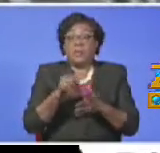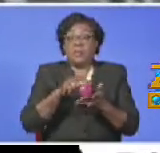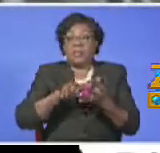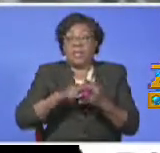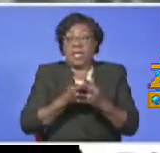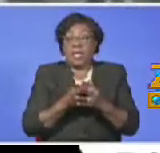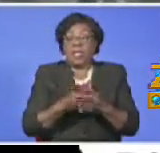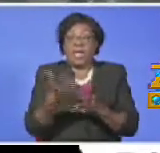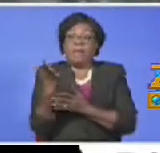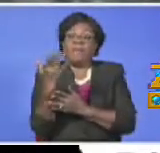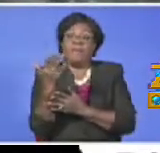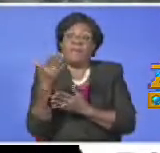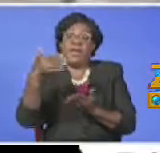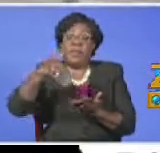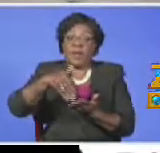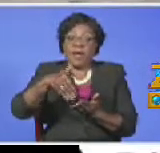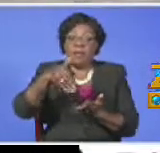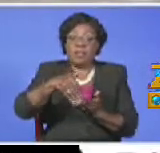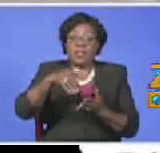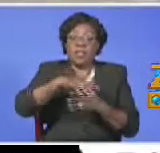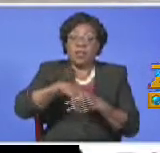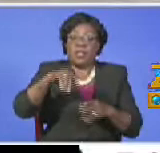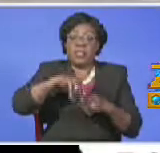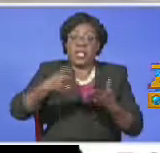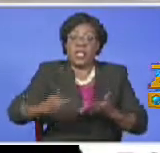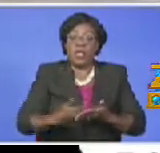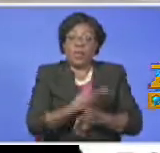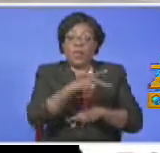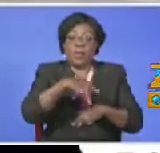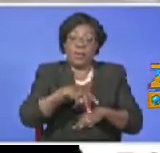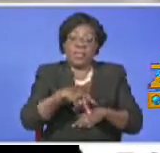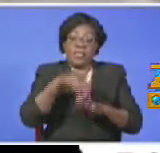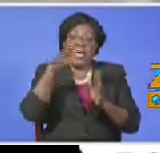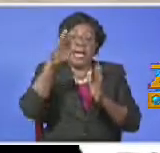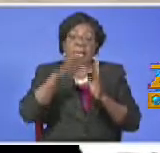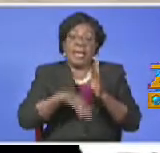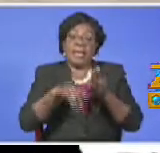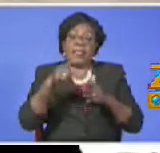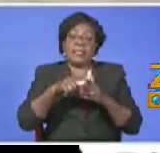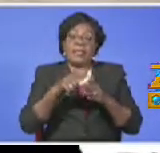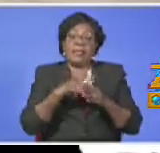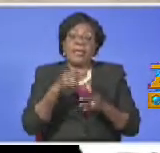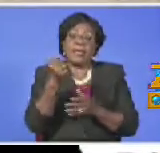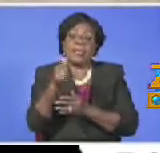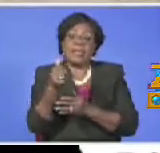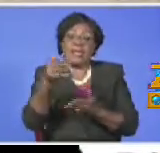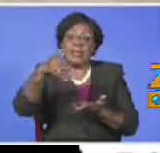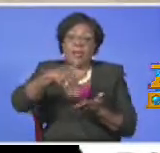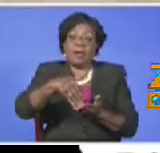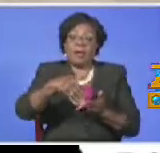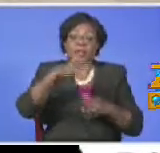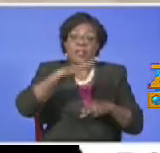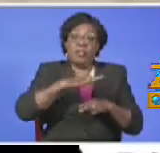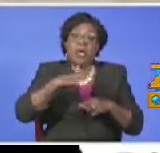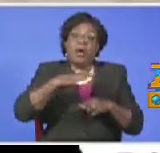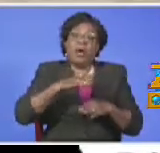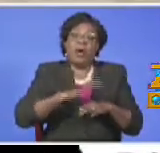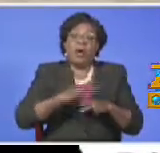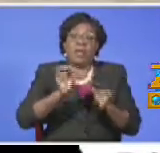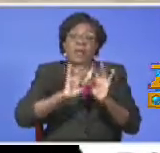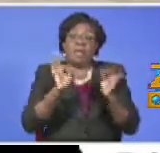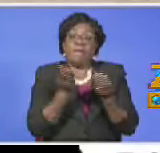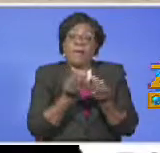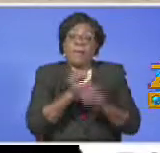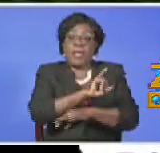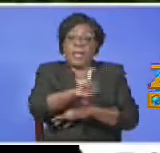starts at $15,000 in New Providence and less than $10,000 on the Family Islands. Government officially broke ground Monday for the Carmichael